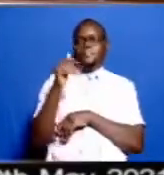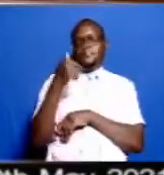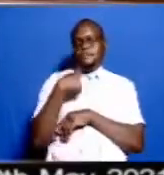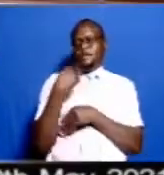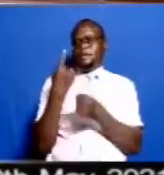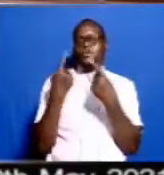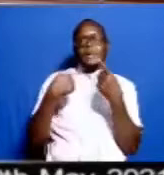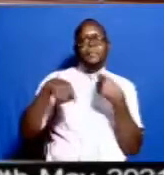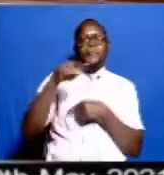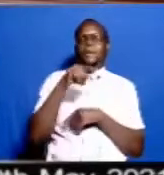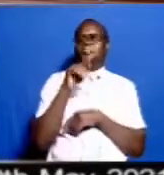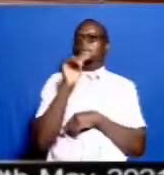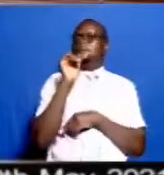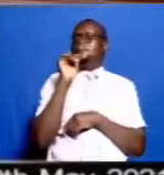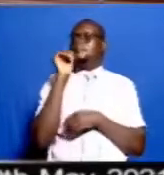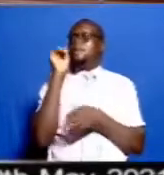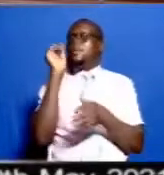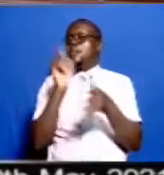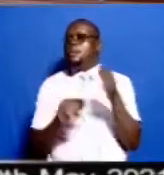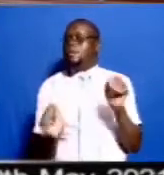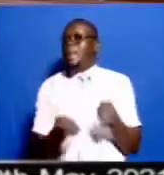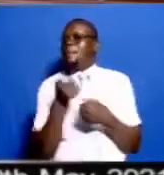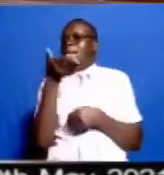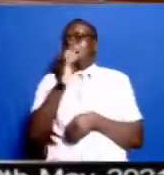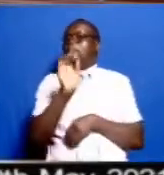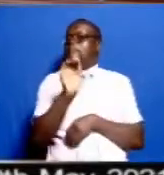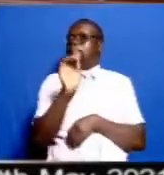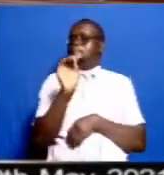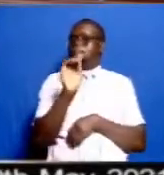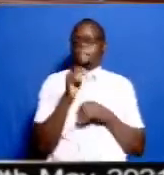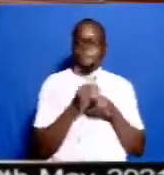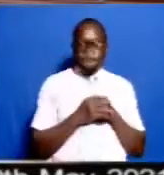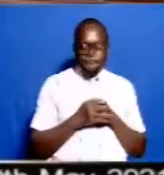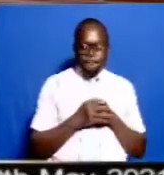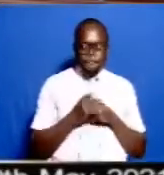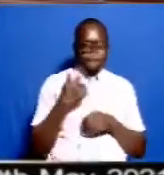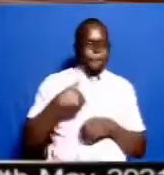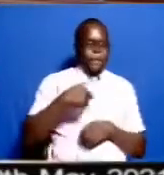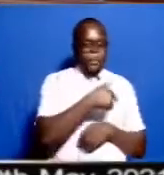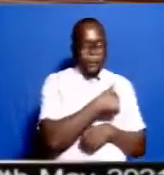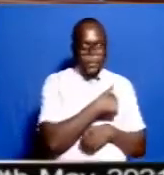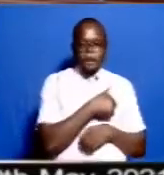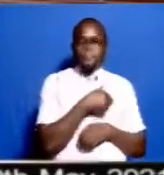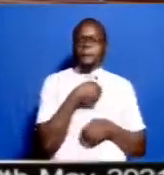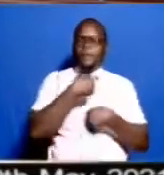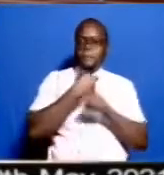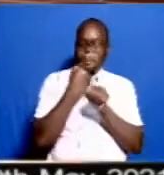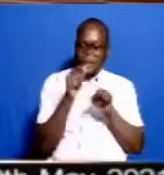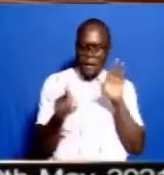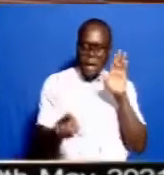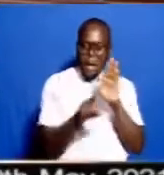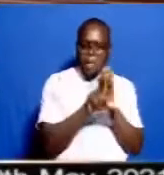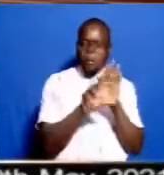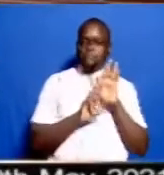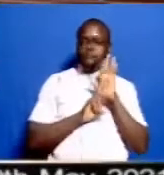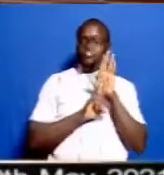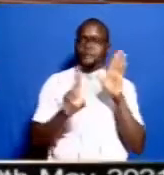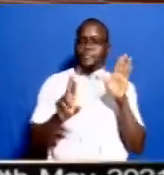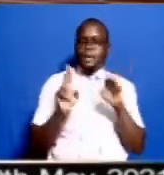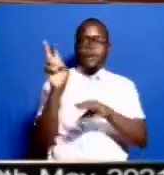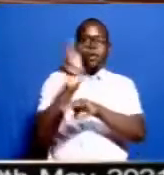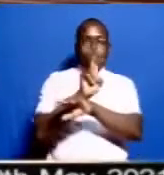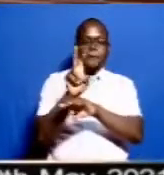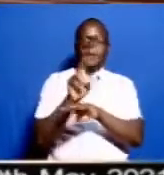talking about the substance or the debate. Madam Speaker, we do legislative representation and oversight